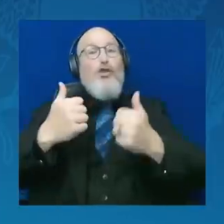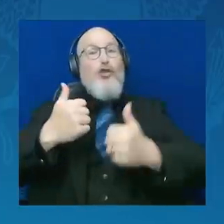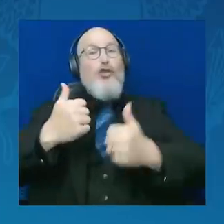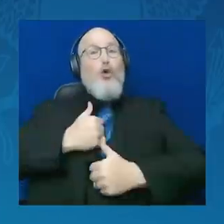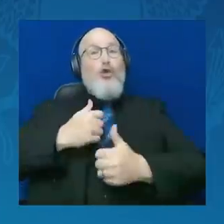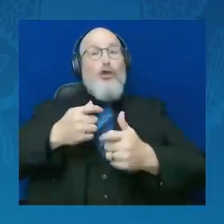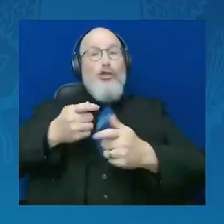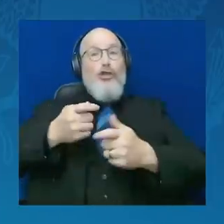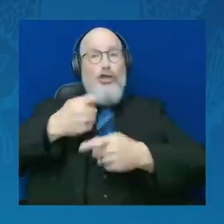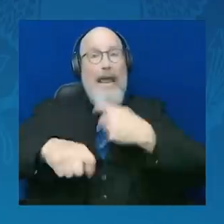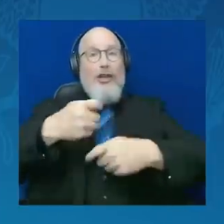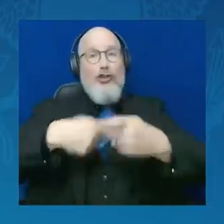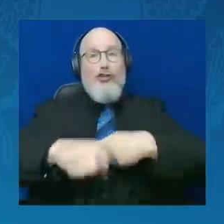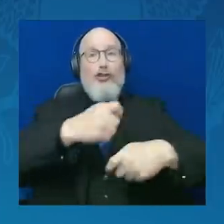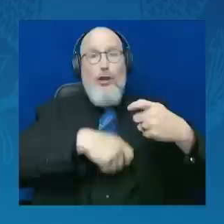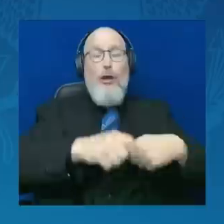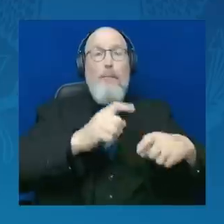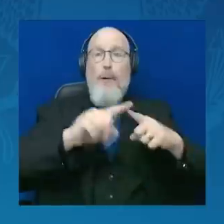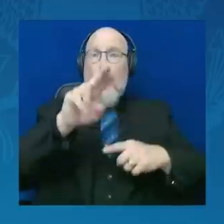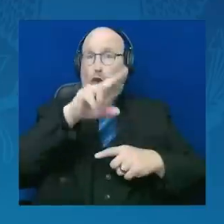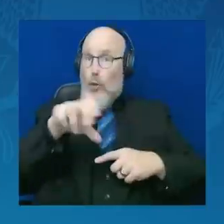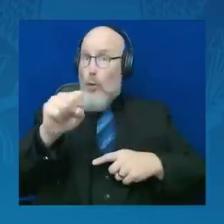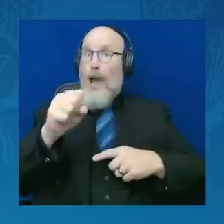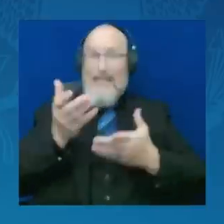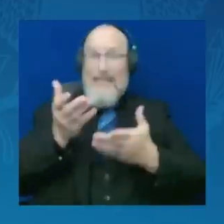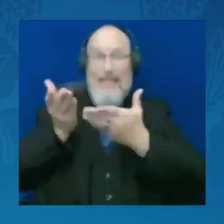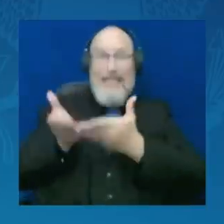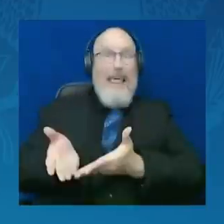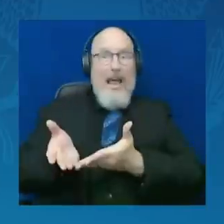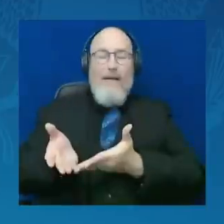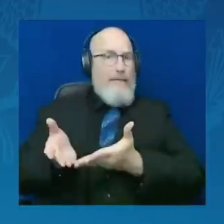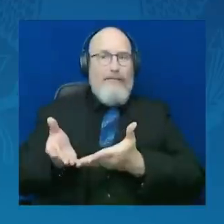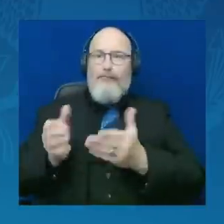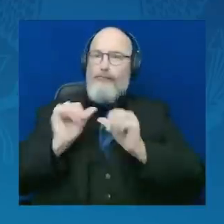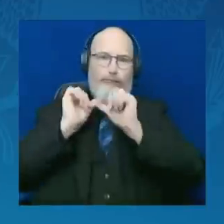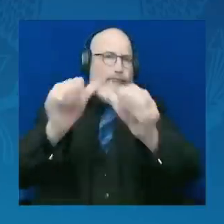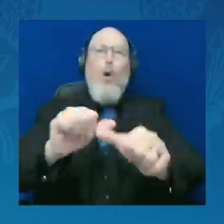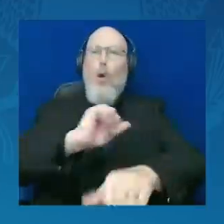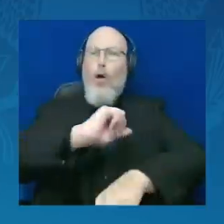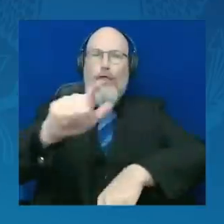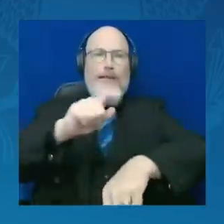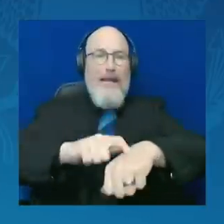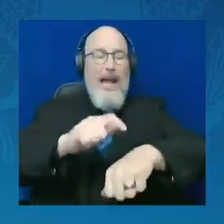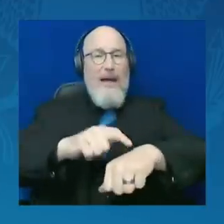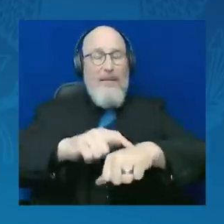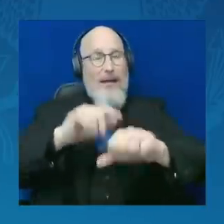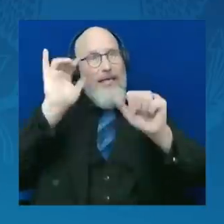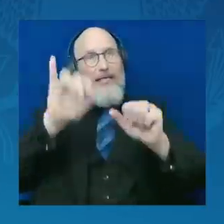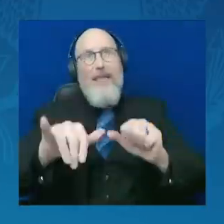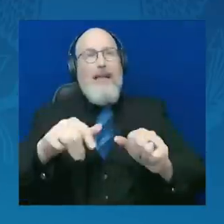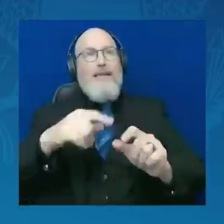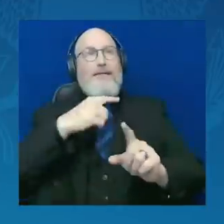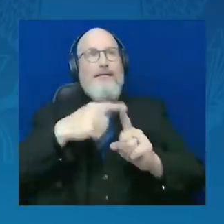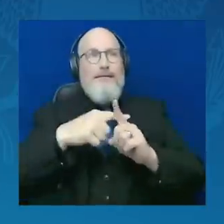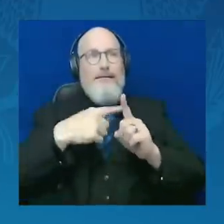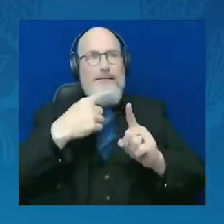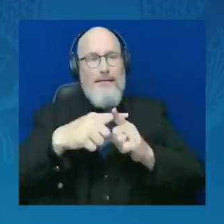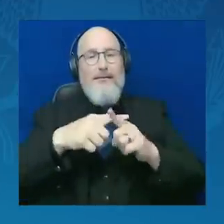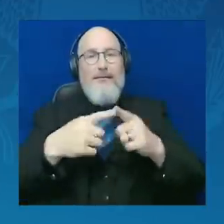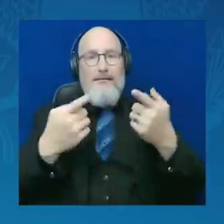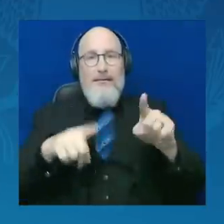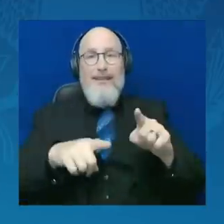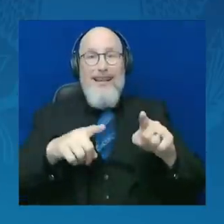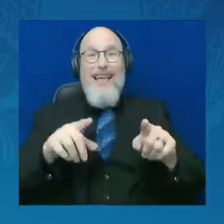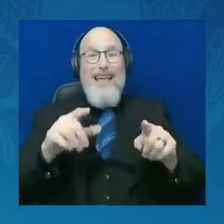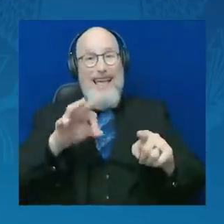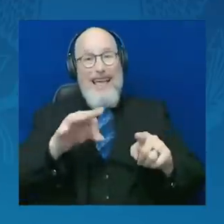present on our soil all the time. And that was a breakthrough. If we recall the words of President Lech Kaczynski, which I quoted many times, and he said those words